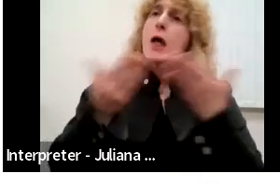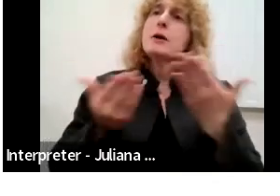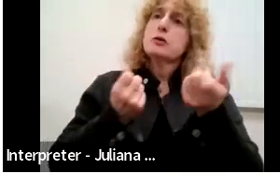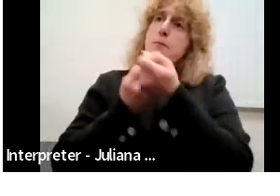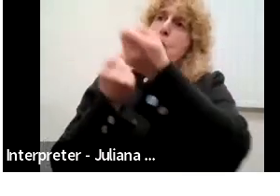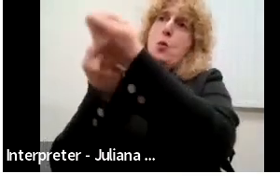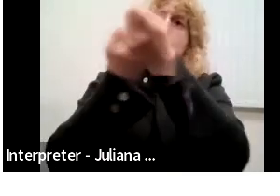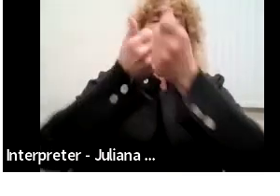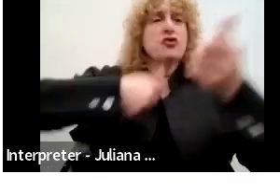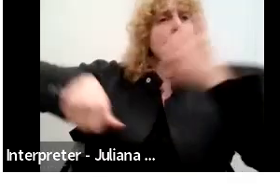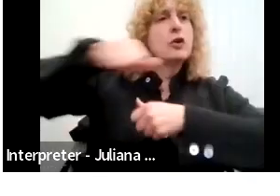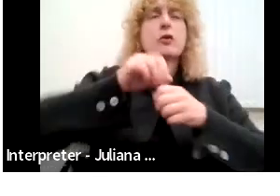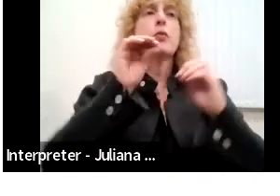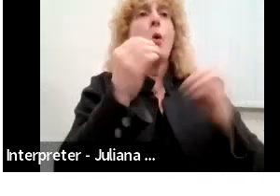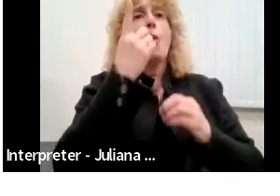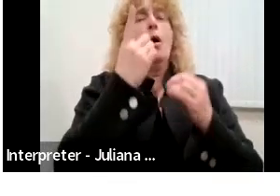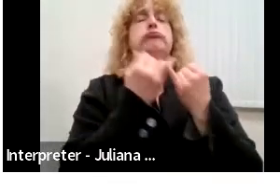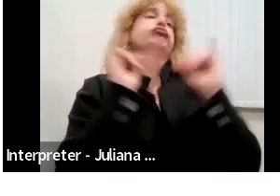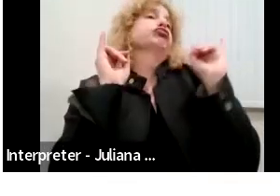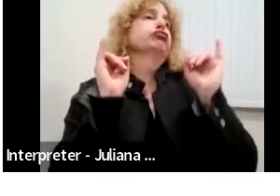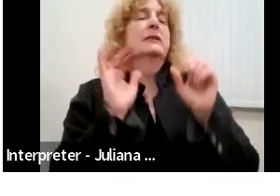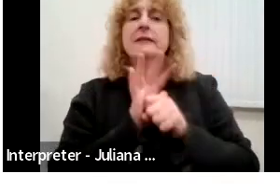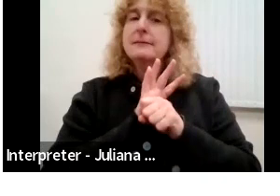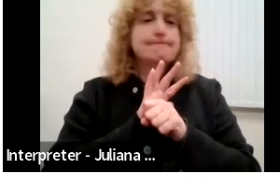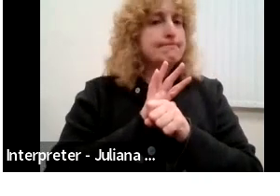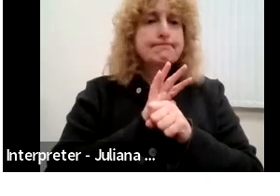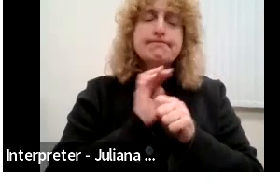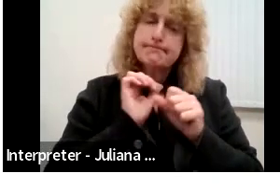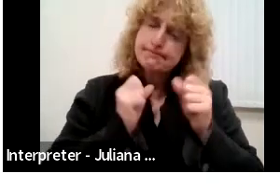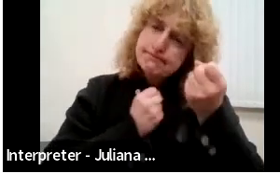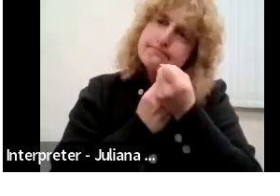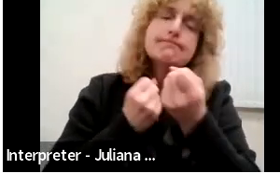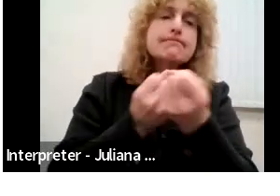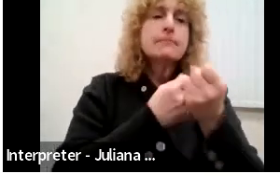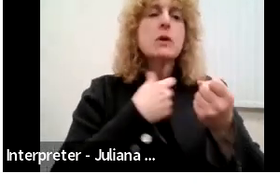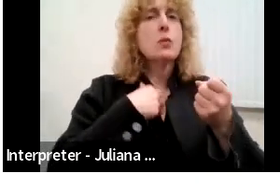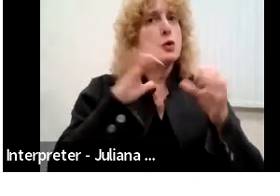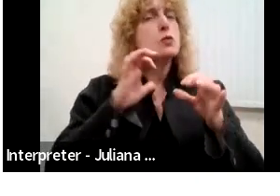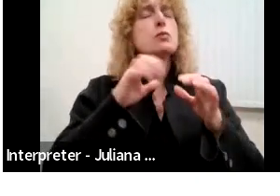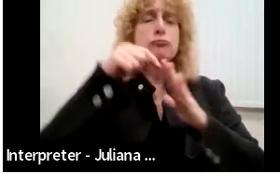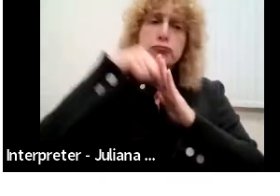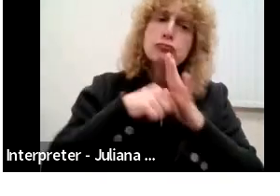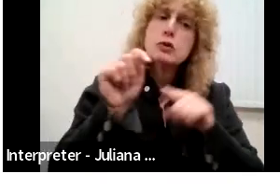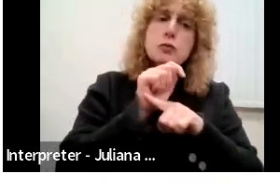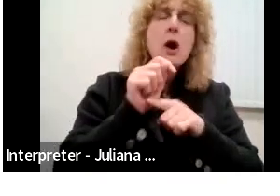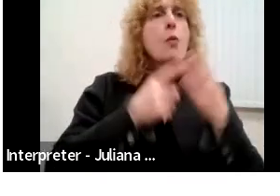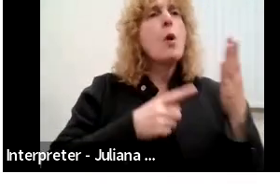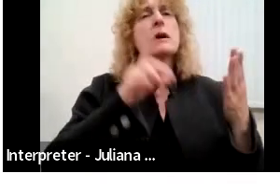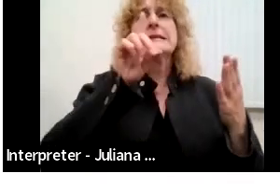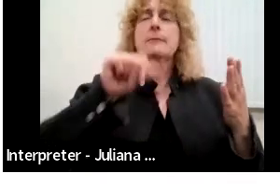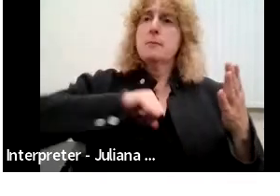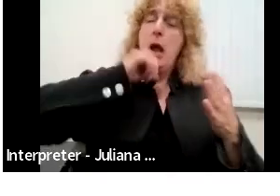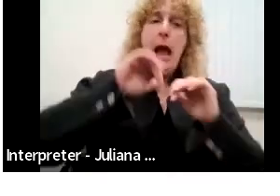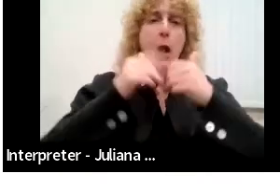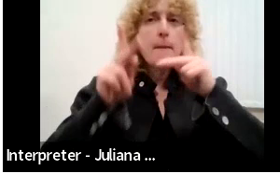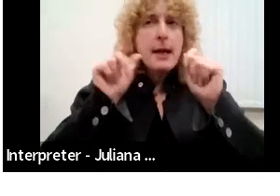is completely independent. We do whole trainings on what disability pride is and how people can develop disability